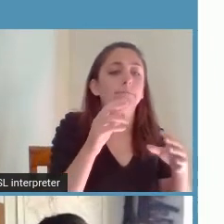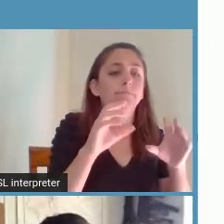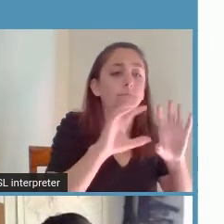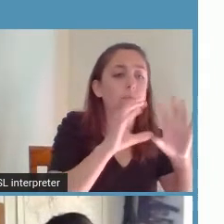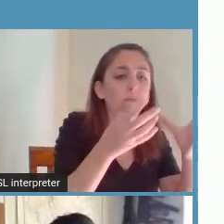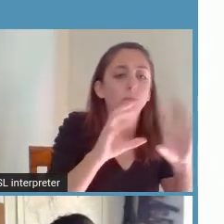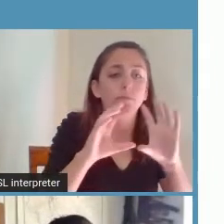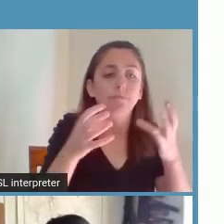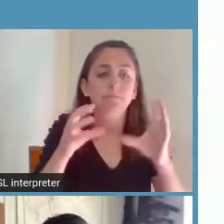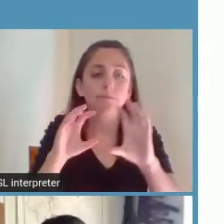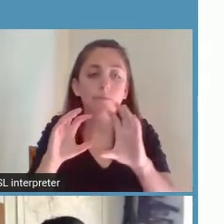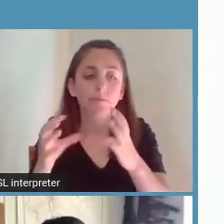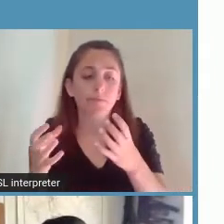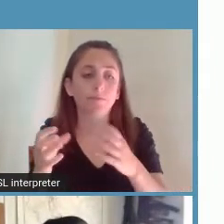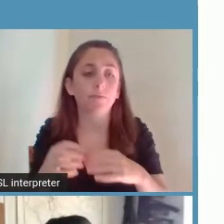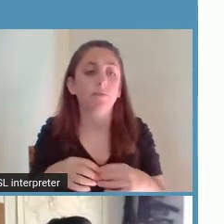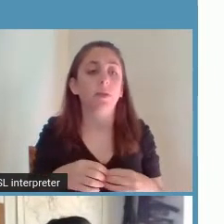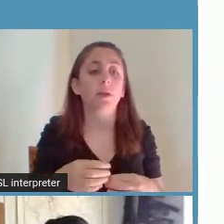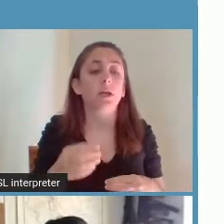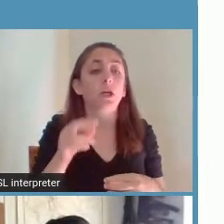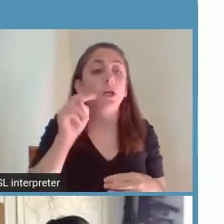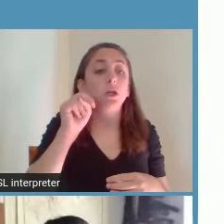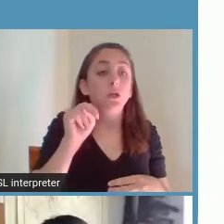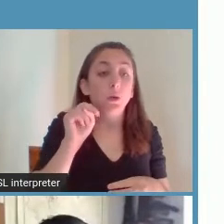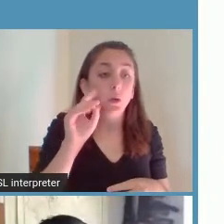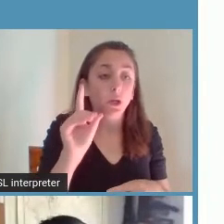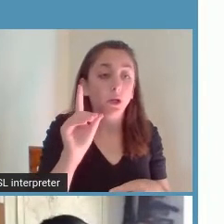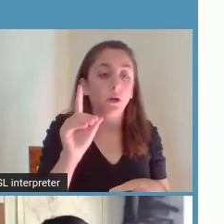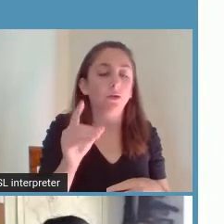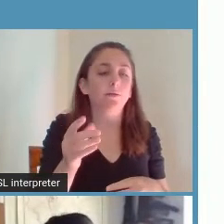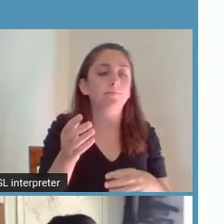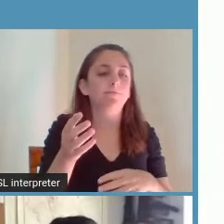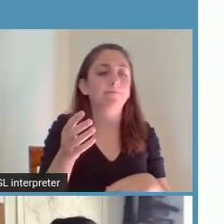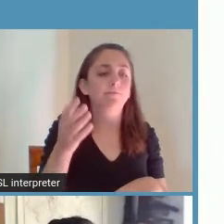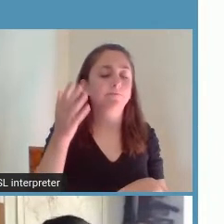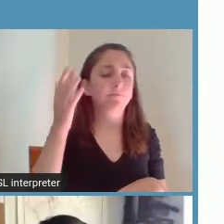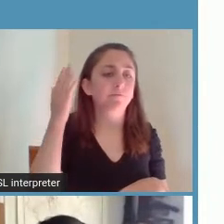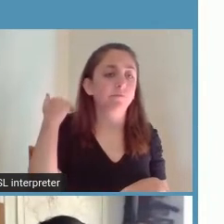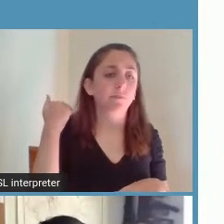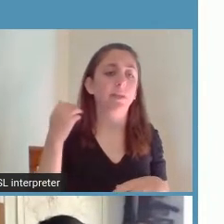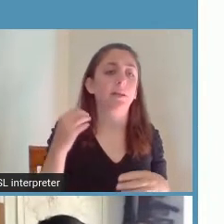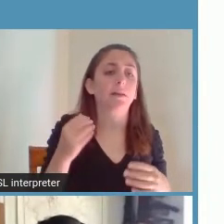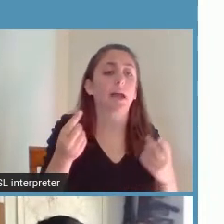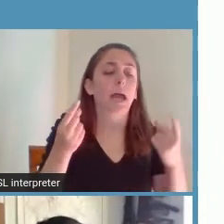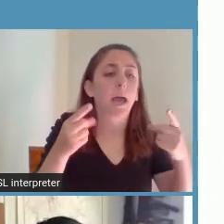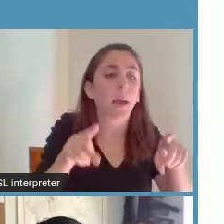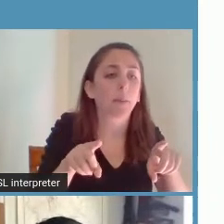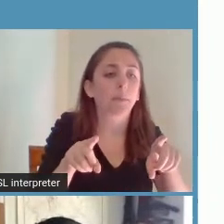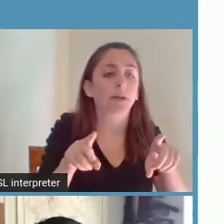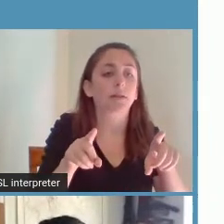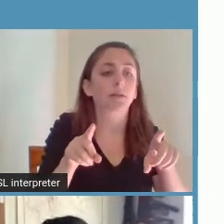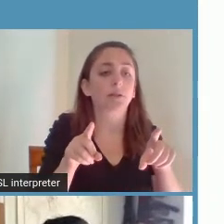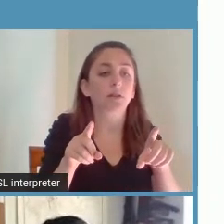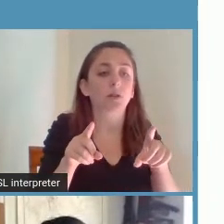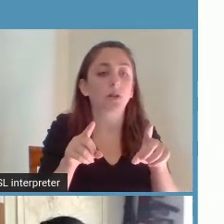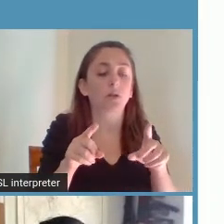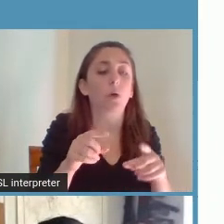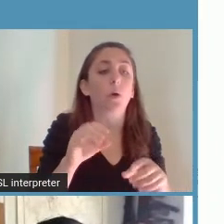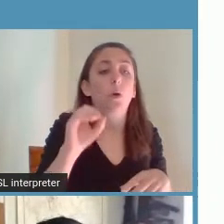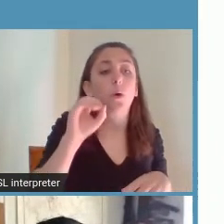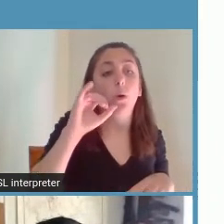Dakota, we had an incident about 5 years ago, 4 years ago now, called Standing Rock. And what had happened is that an oil